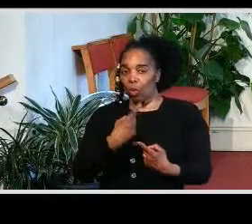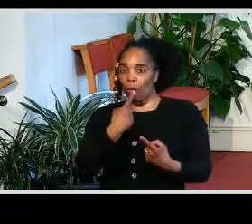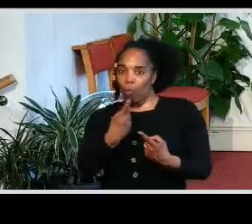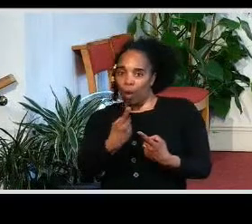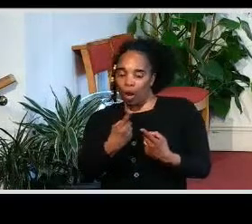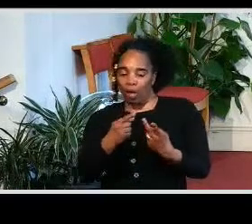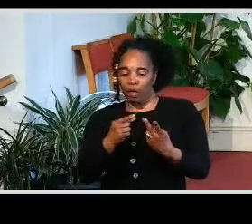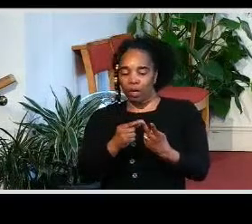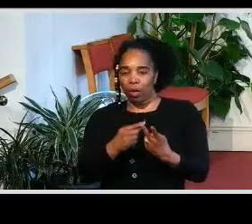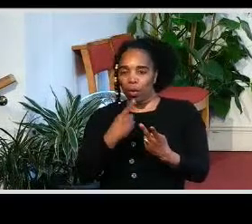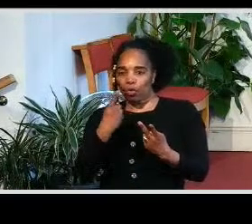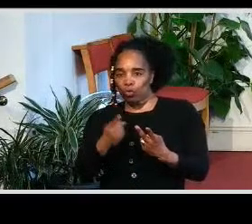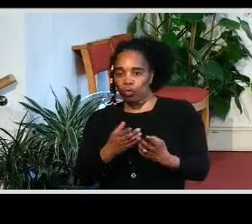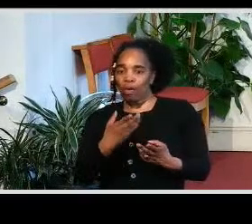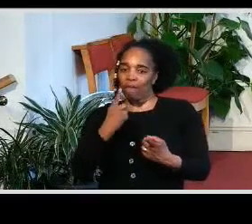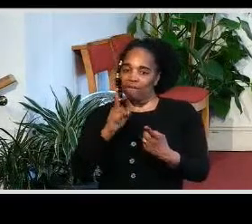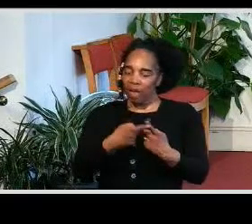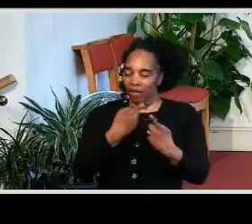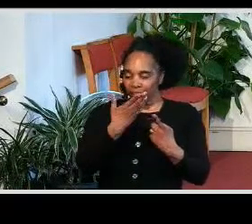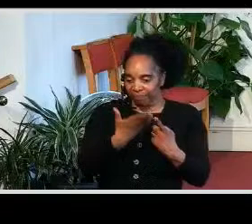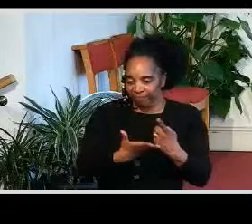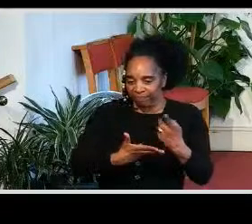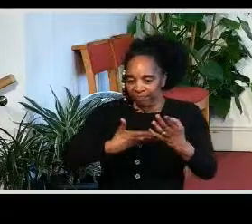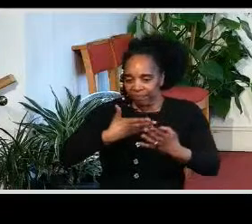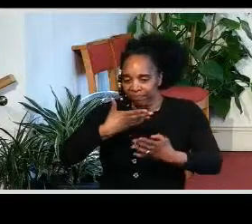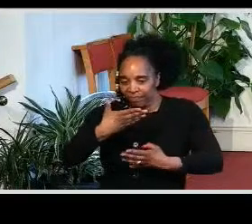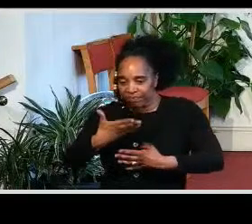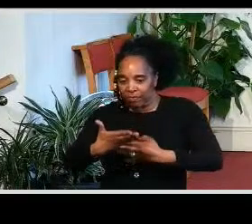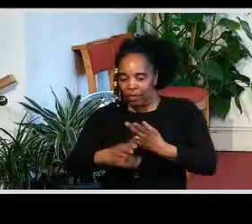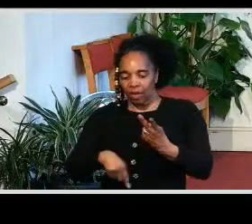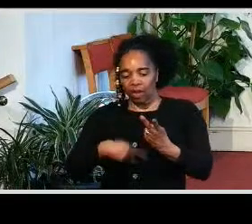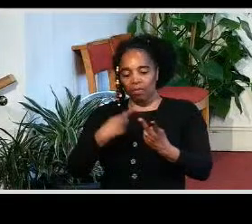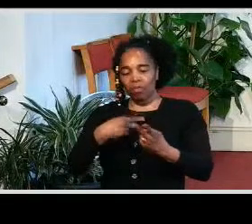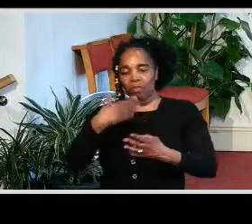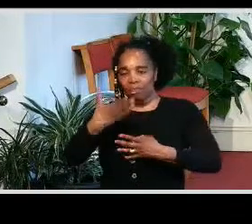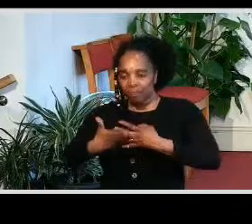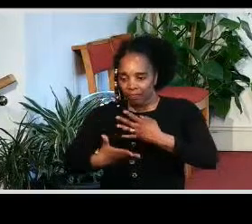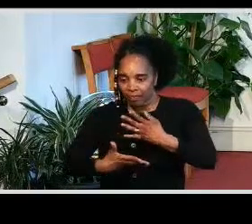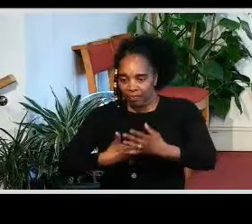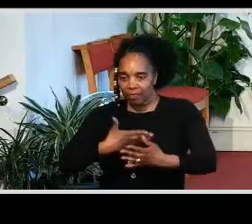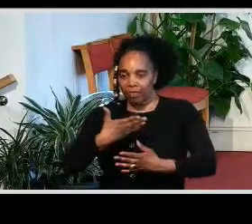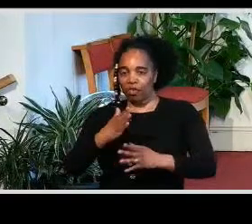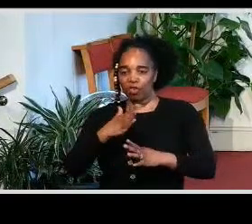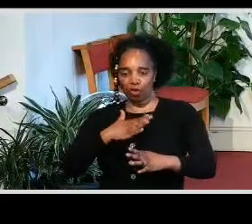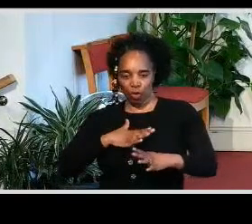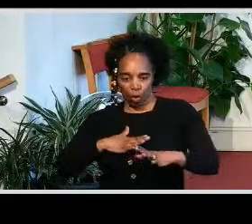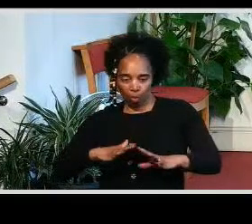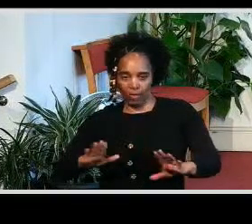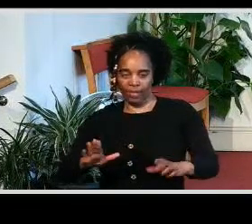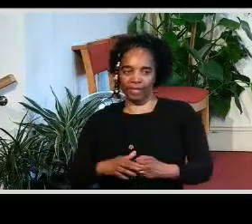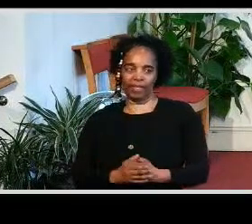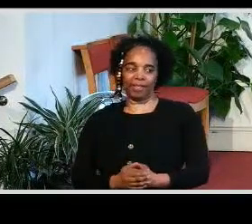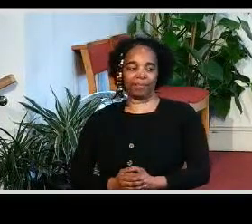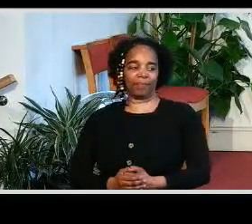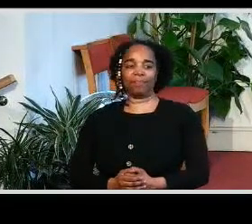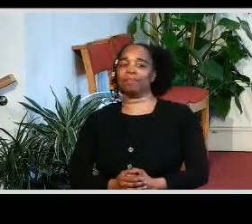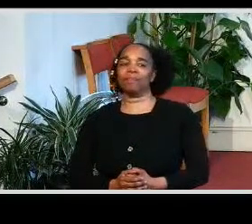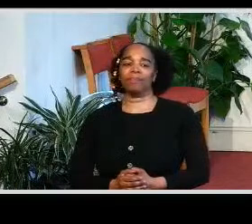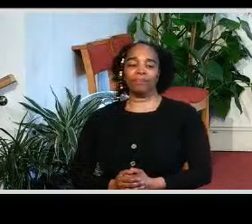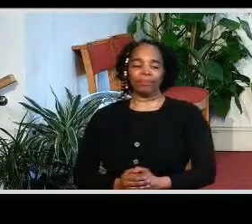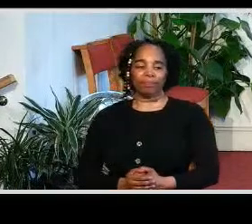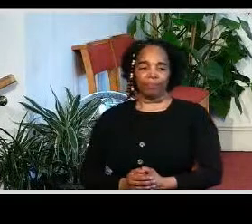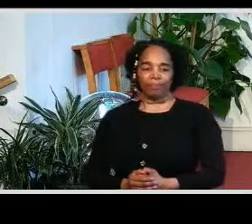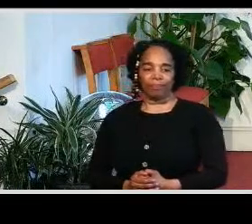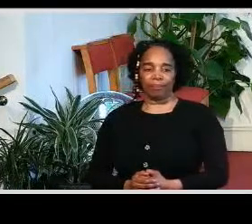2 steps at a time, not complex things. A typical example with some of my staff in one of the